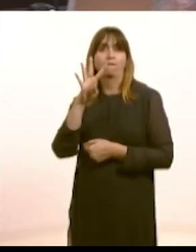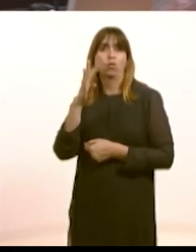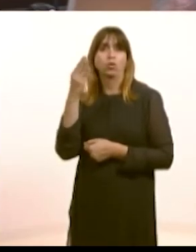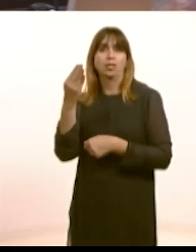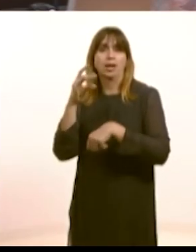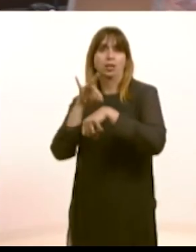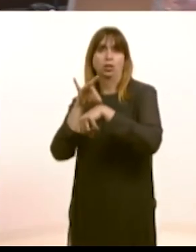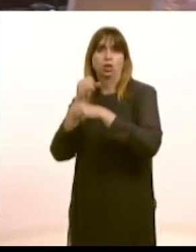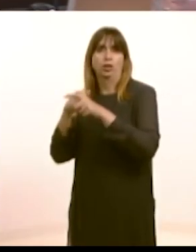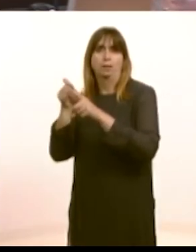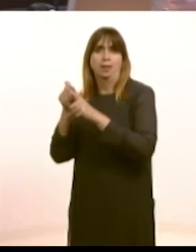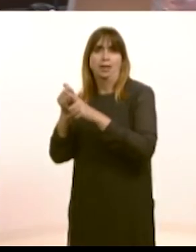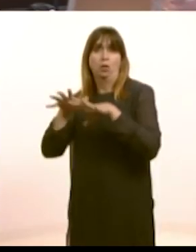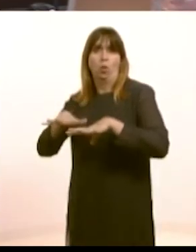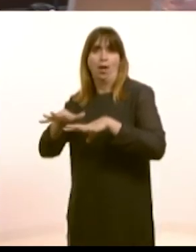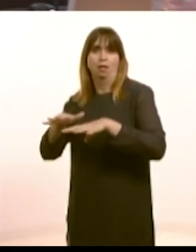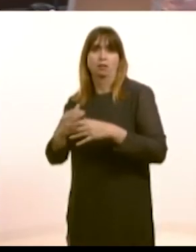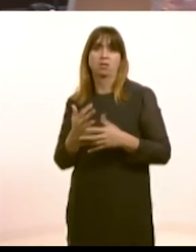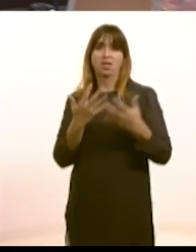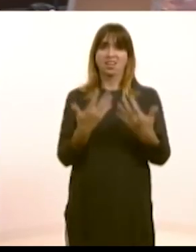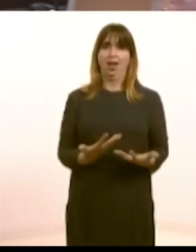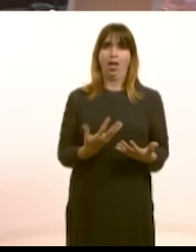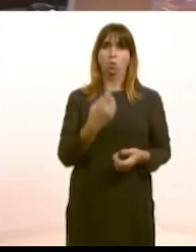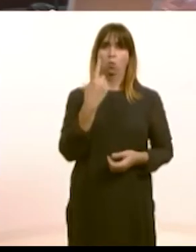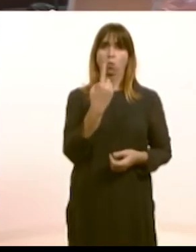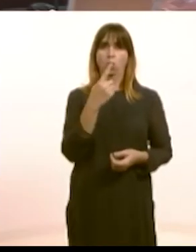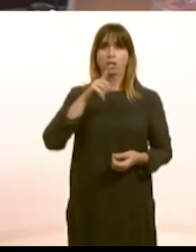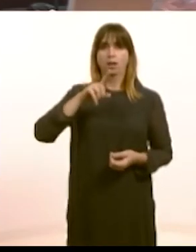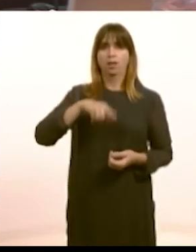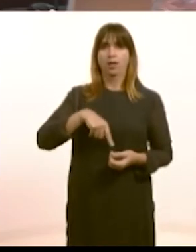1,849 GPs in Wales, and now there's